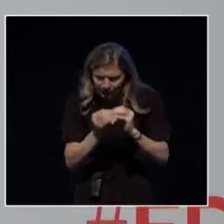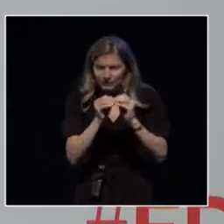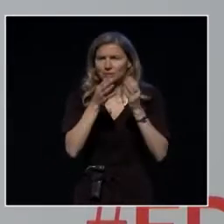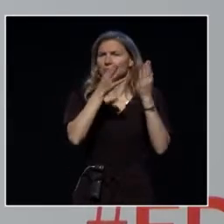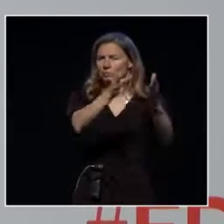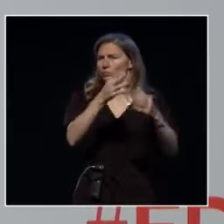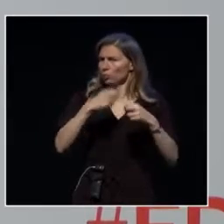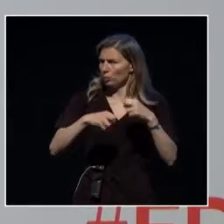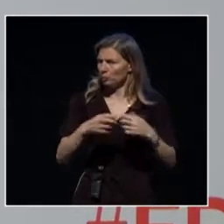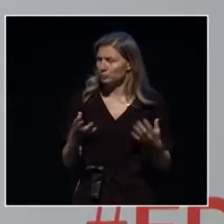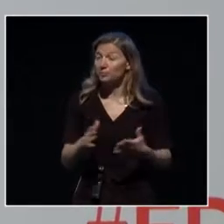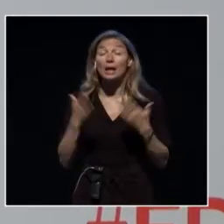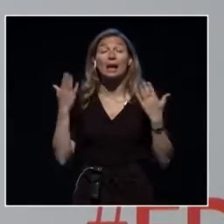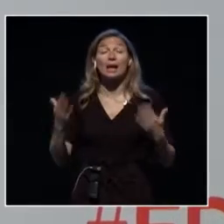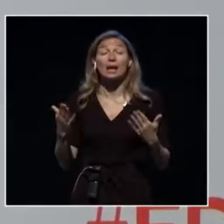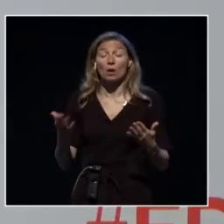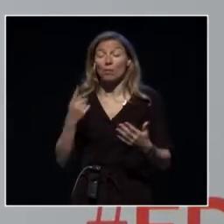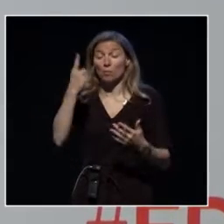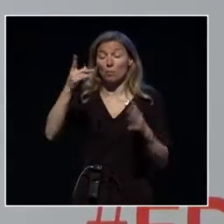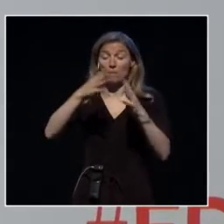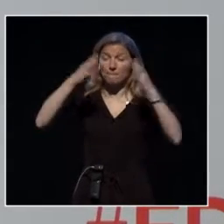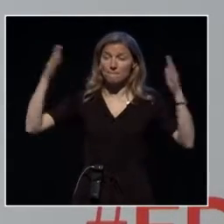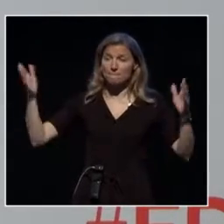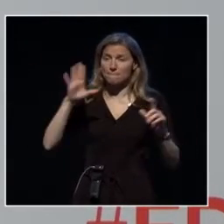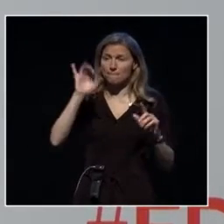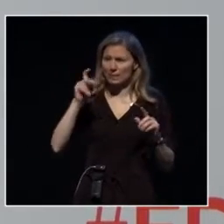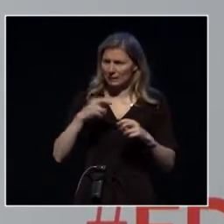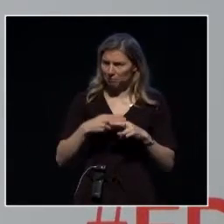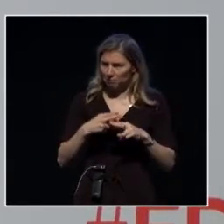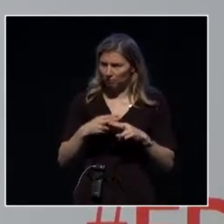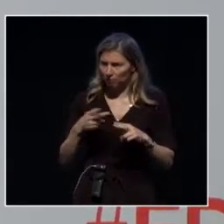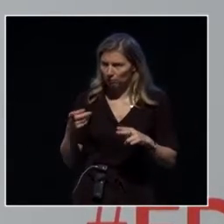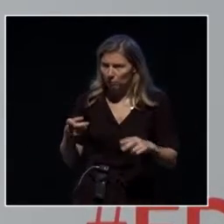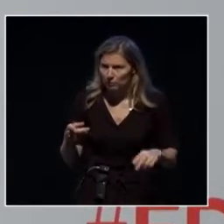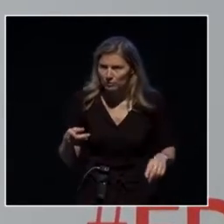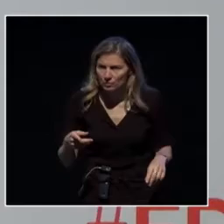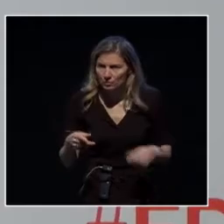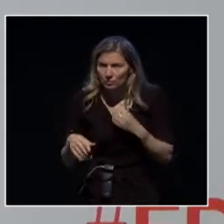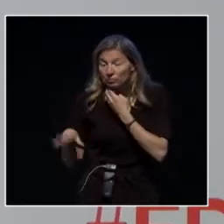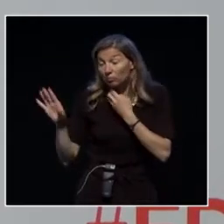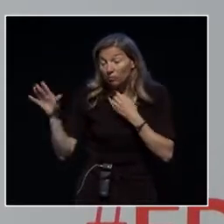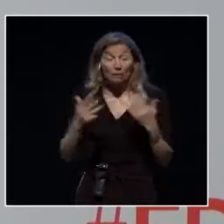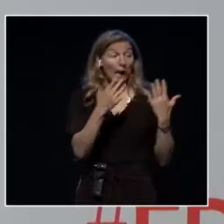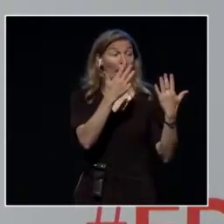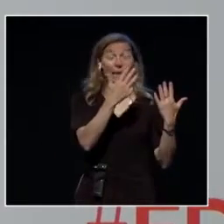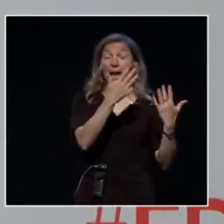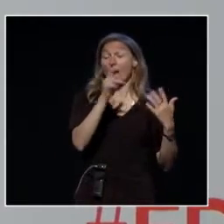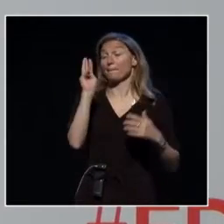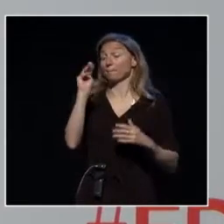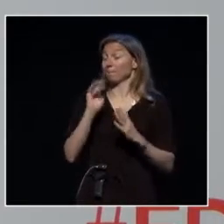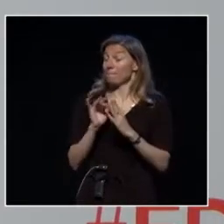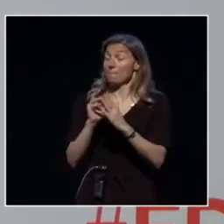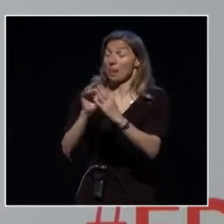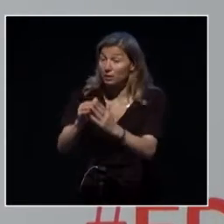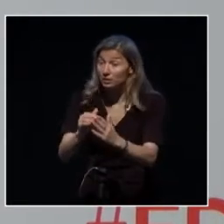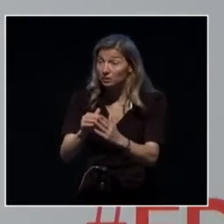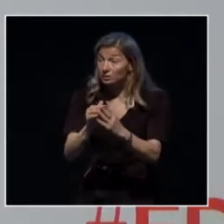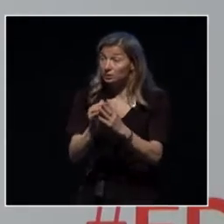big bank. It's nationwide. It's 9 million women receiving that finance. It's an